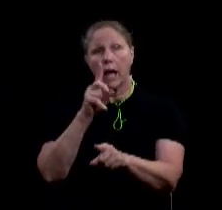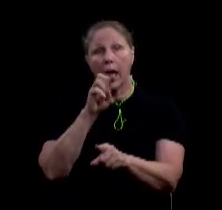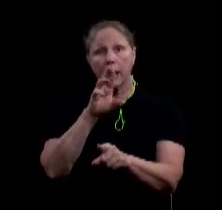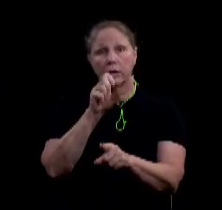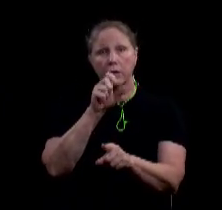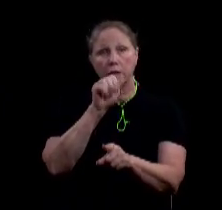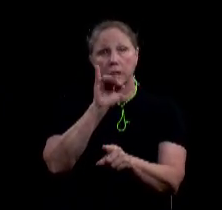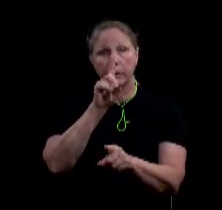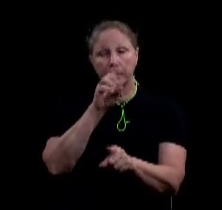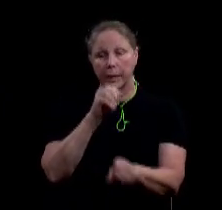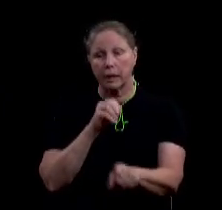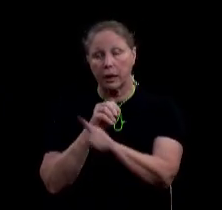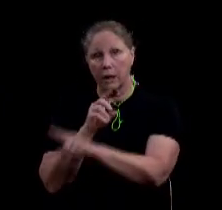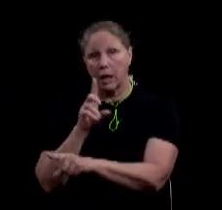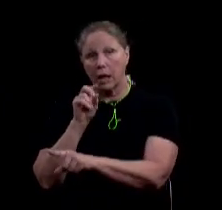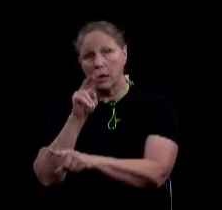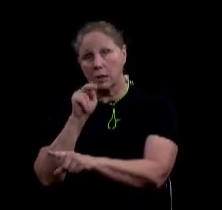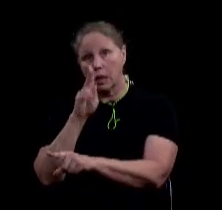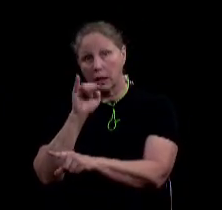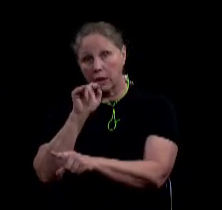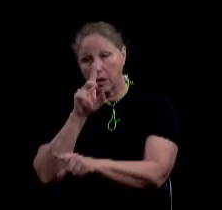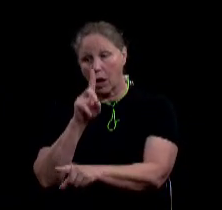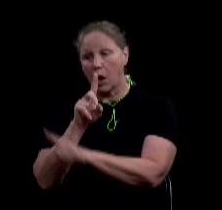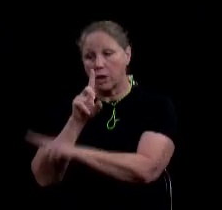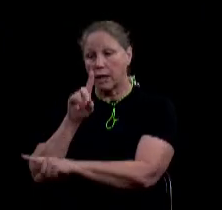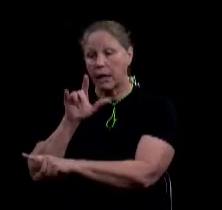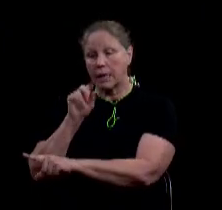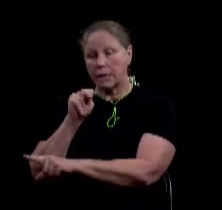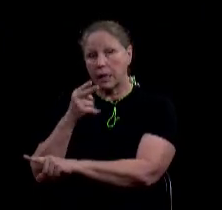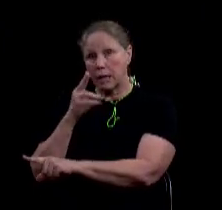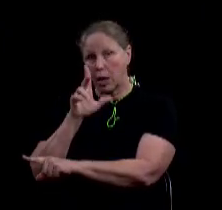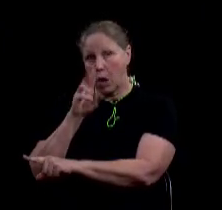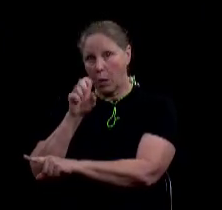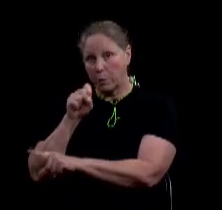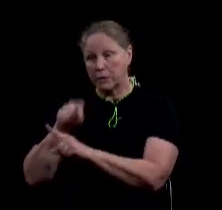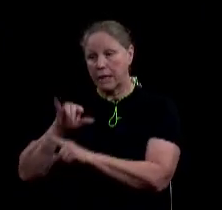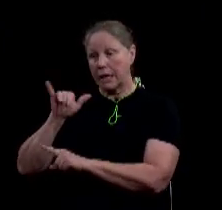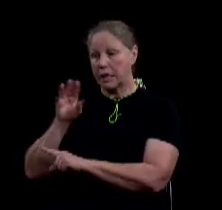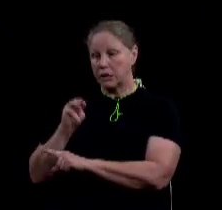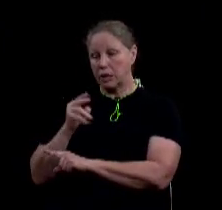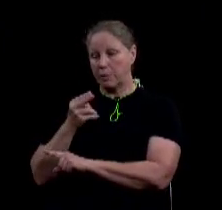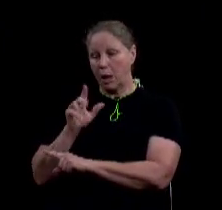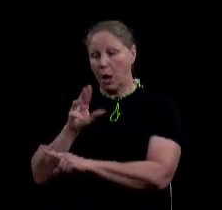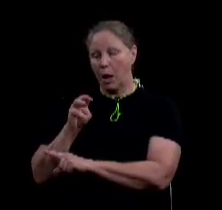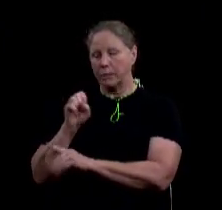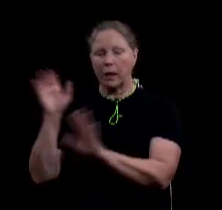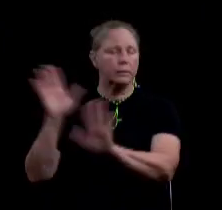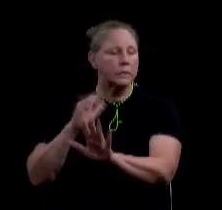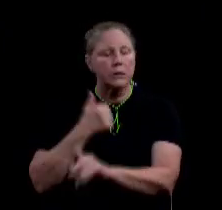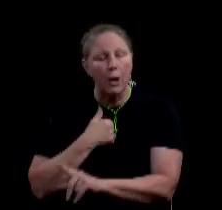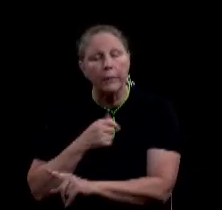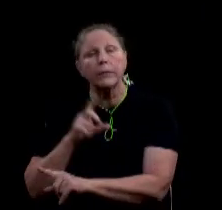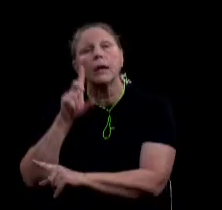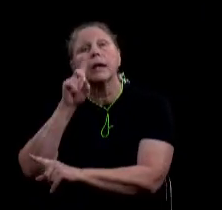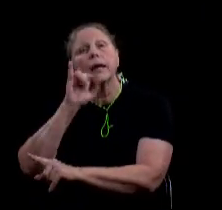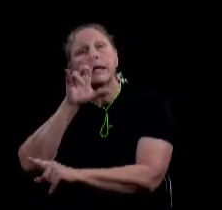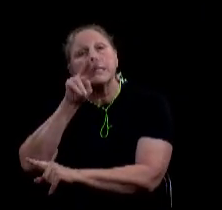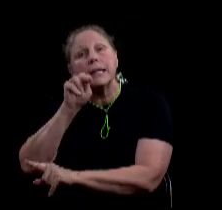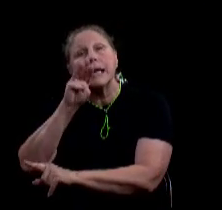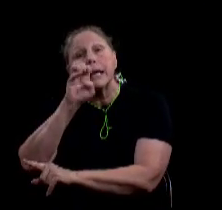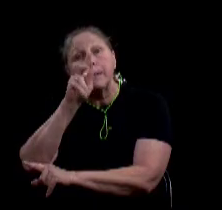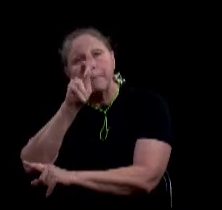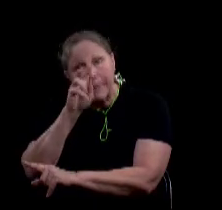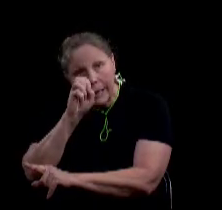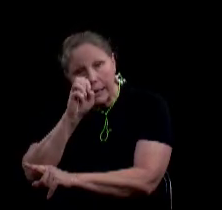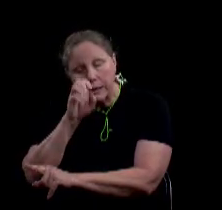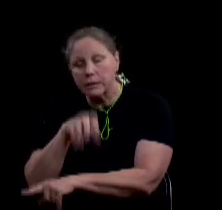Dylan Holmes, and Councilmember Jim Holmes. Councilmember Dylan Meek and Councilmember Jim Holmes, sorry. On March 16, 2020, the governor suspended